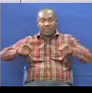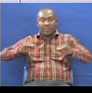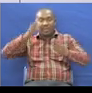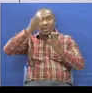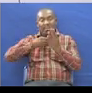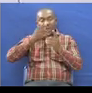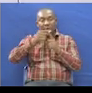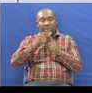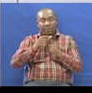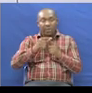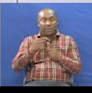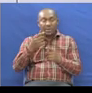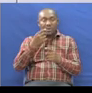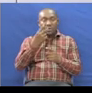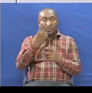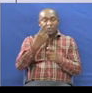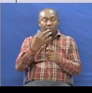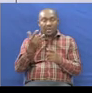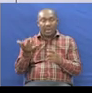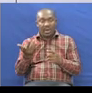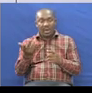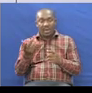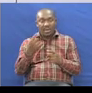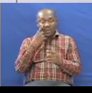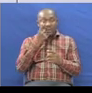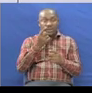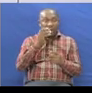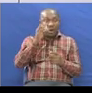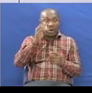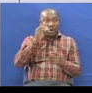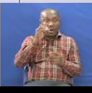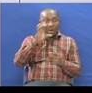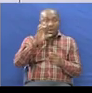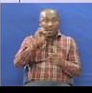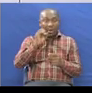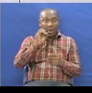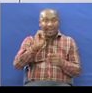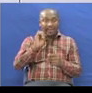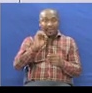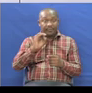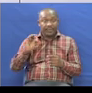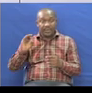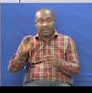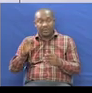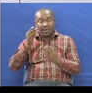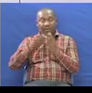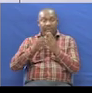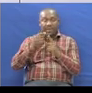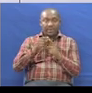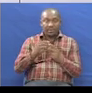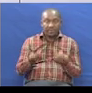Two numbers whose sum is what? Coefficient of the middle term. That is 6. And the whose